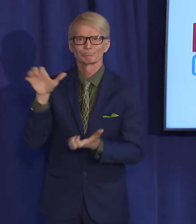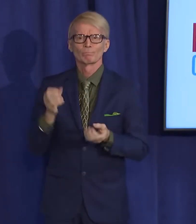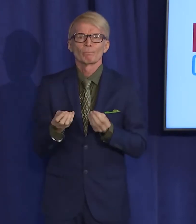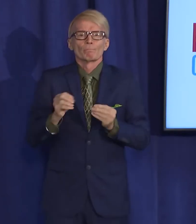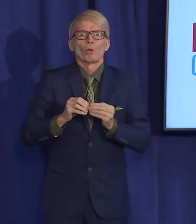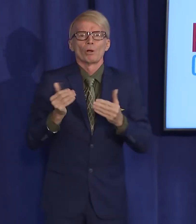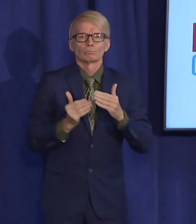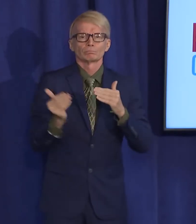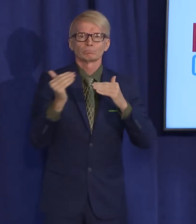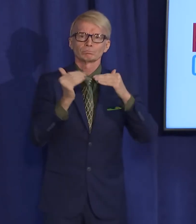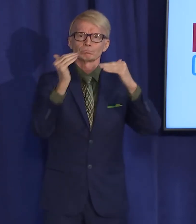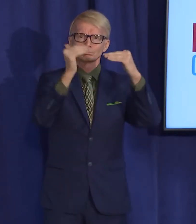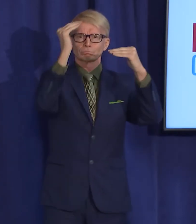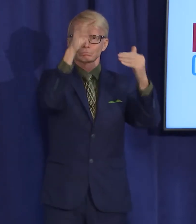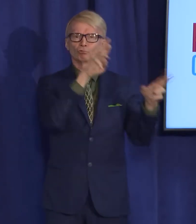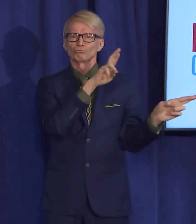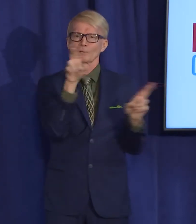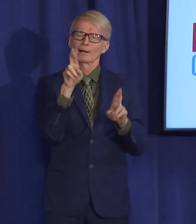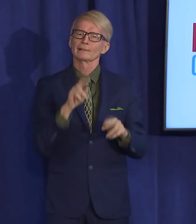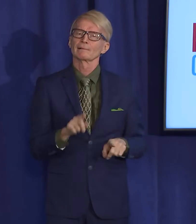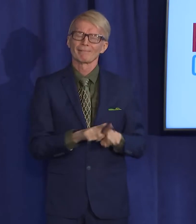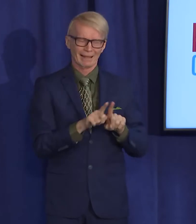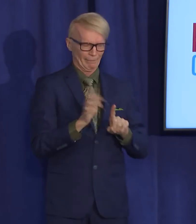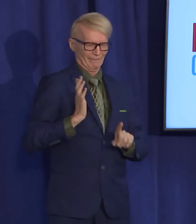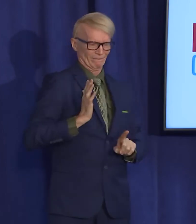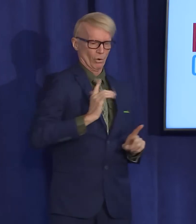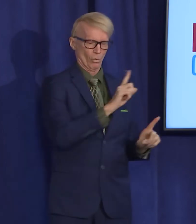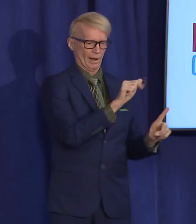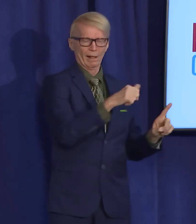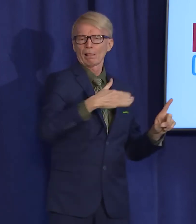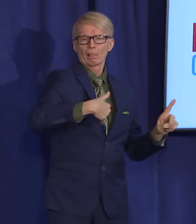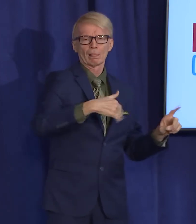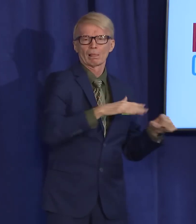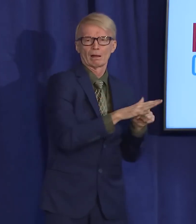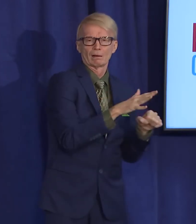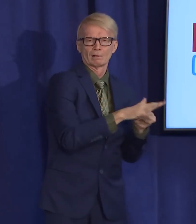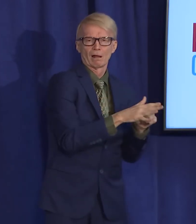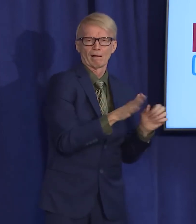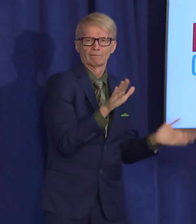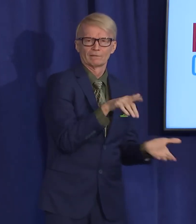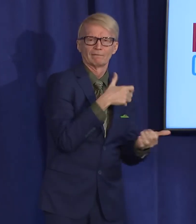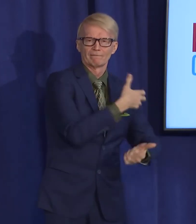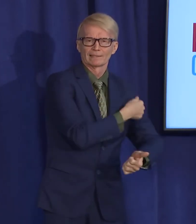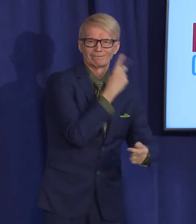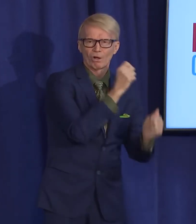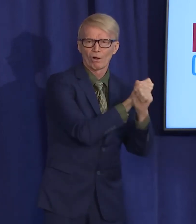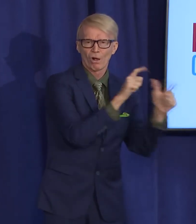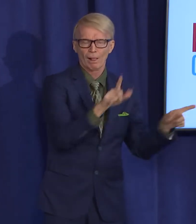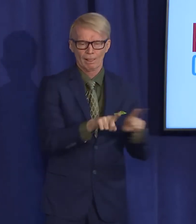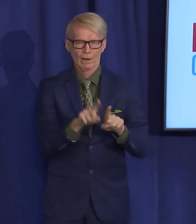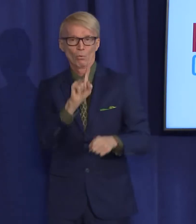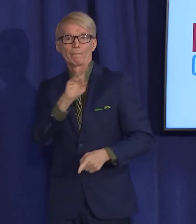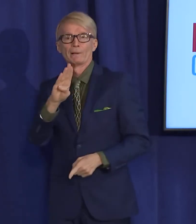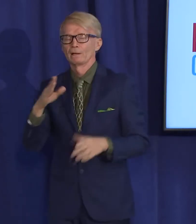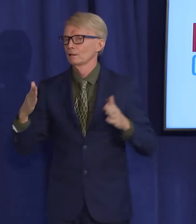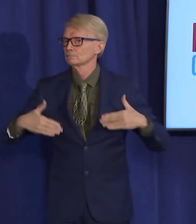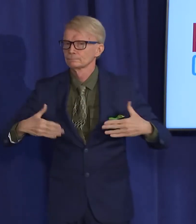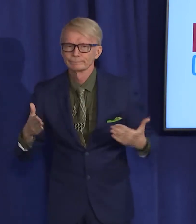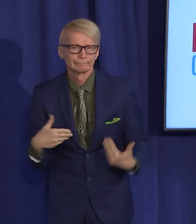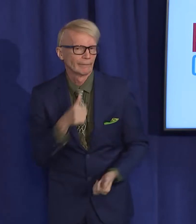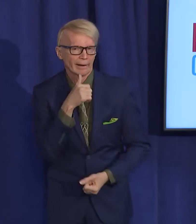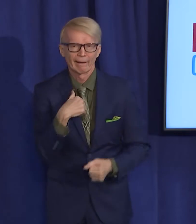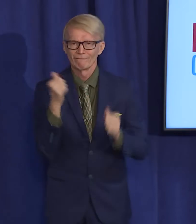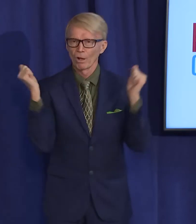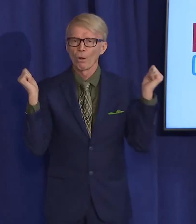months. Just like when we moved into 1A, we didn't have enough vaccine for everybody at the beginning. Just like when we moved into 1B, we didn't have